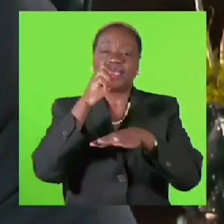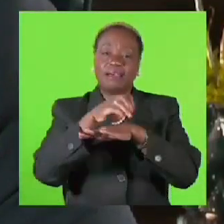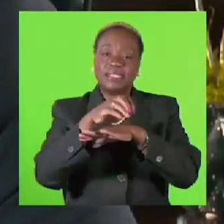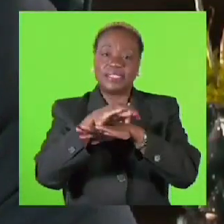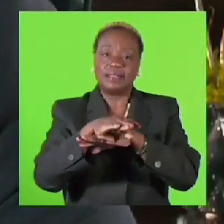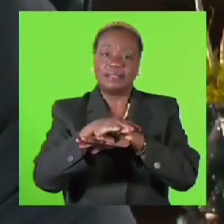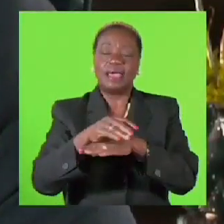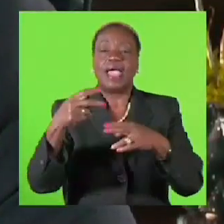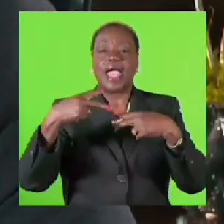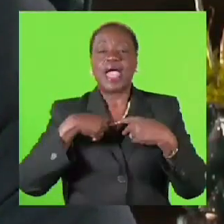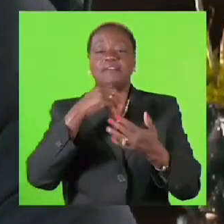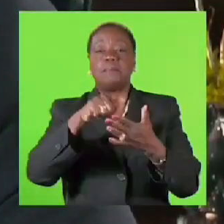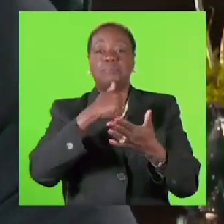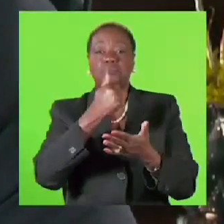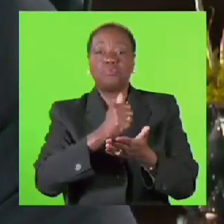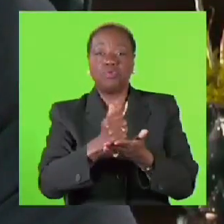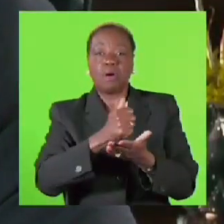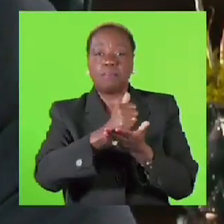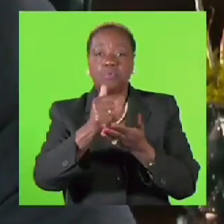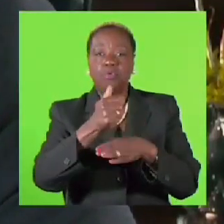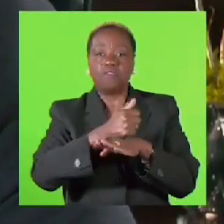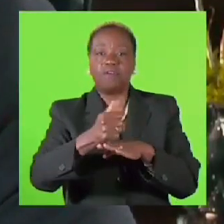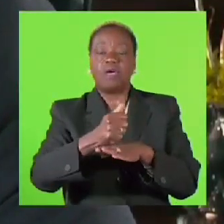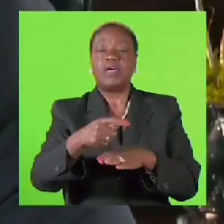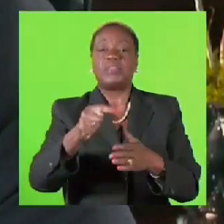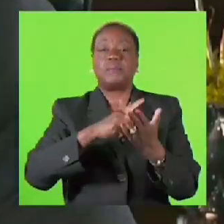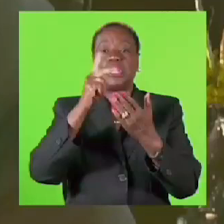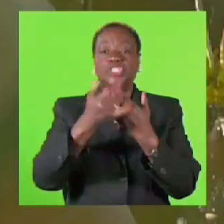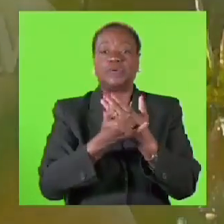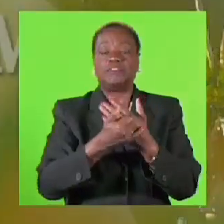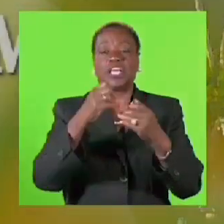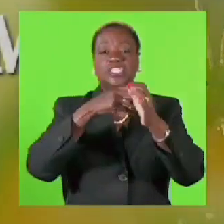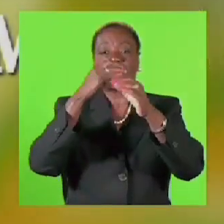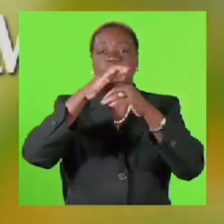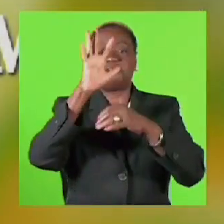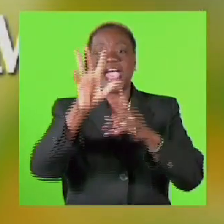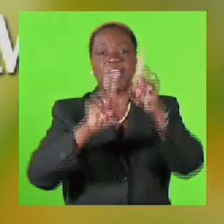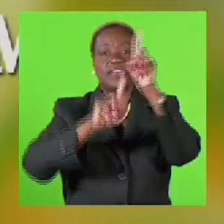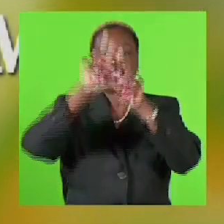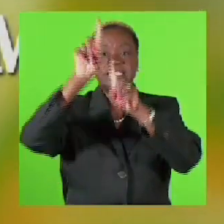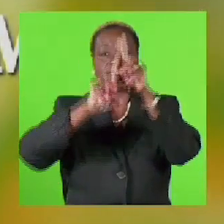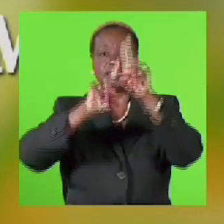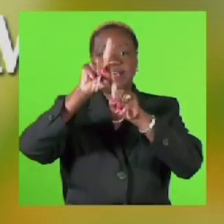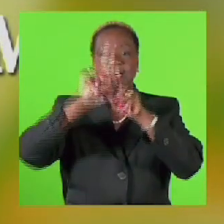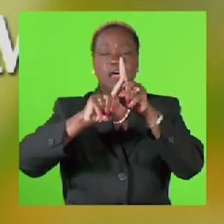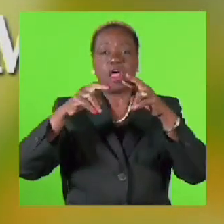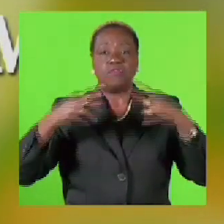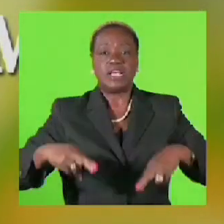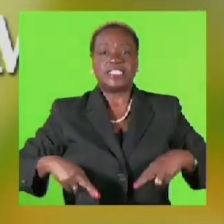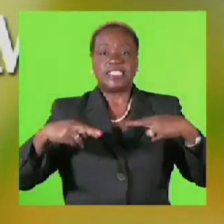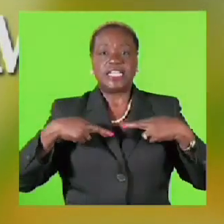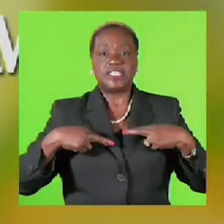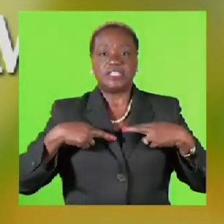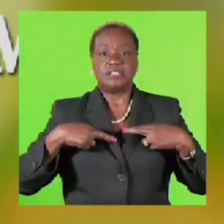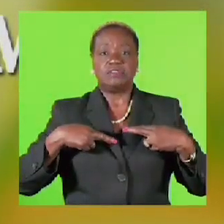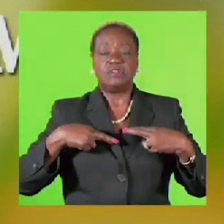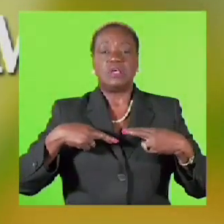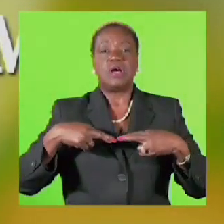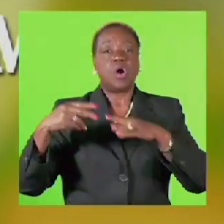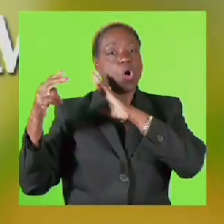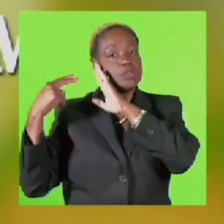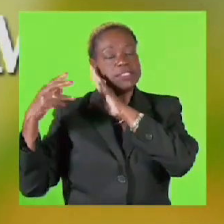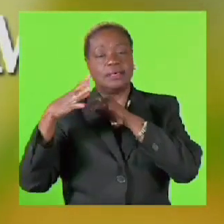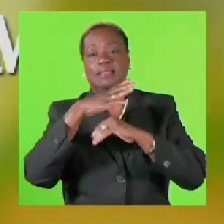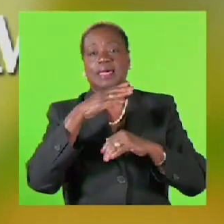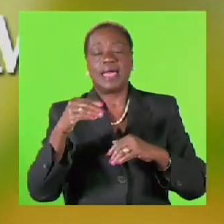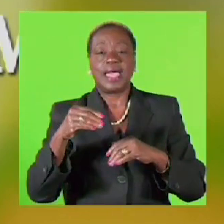has approved the project for the construction of a 5-star residential resort and marina development